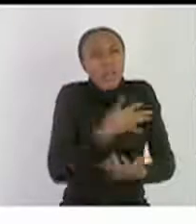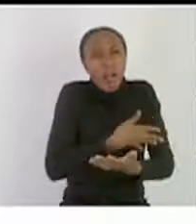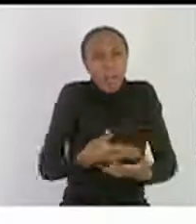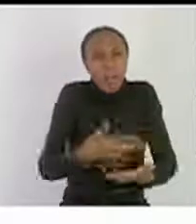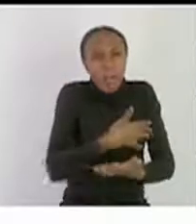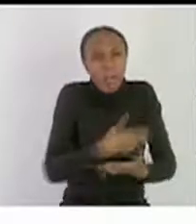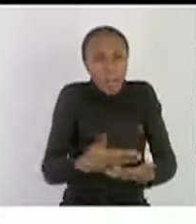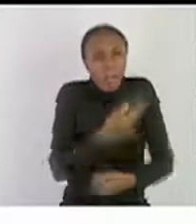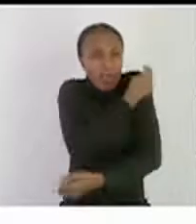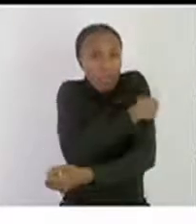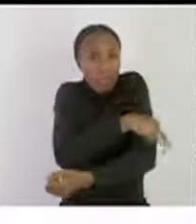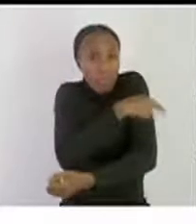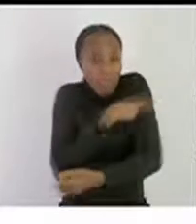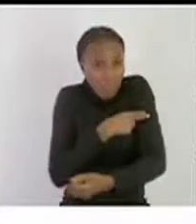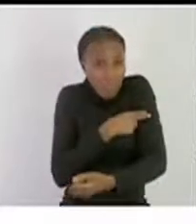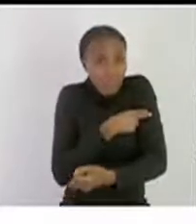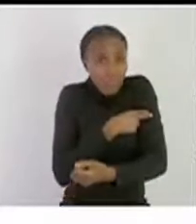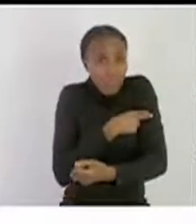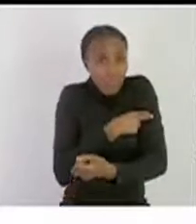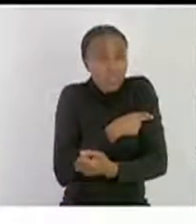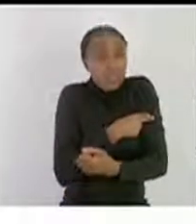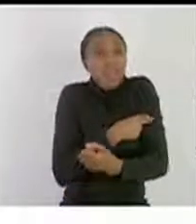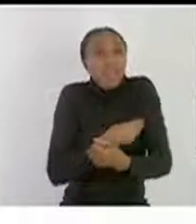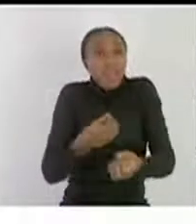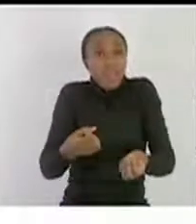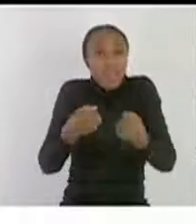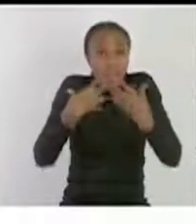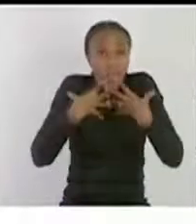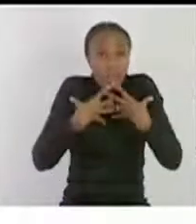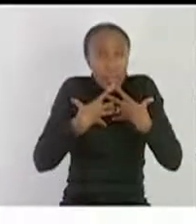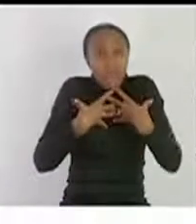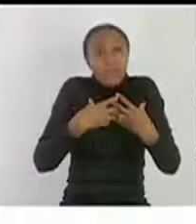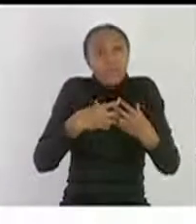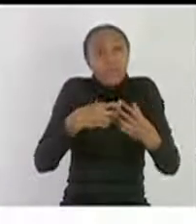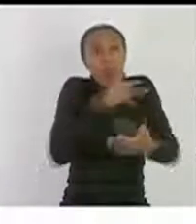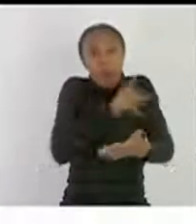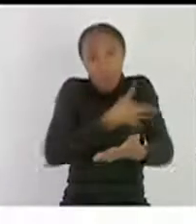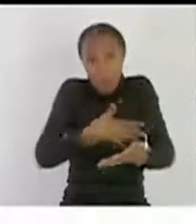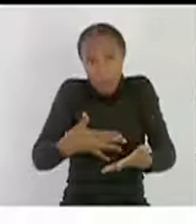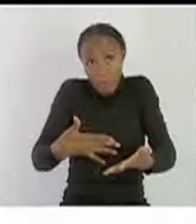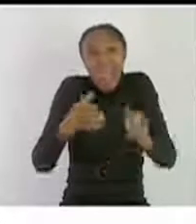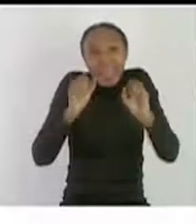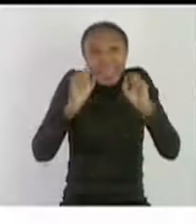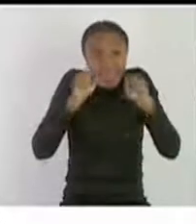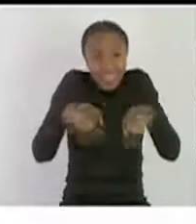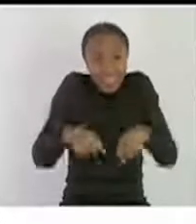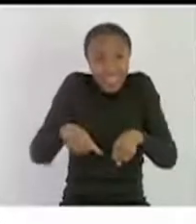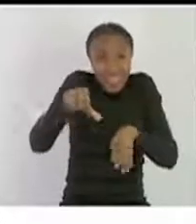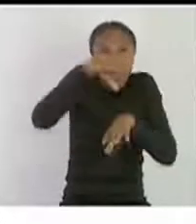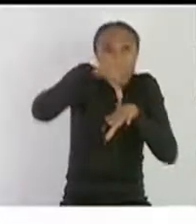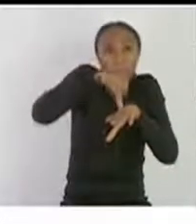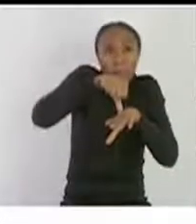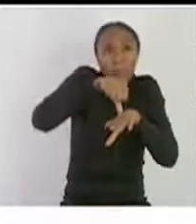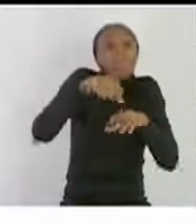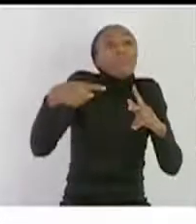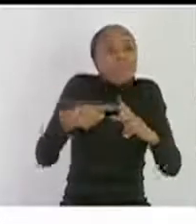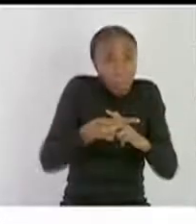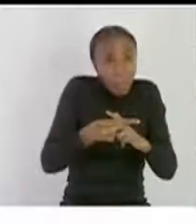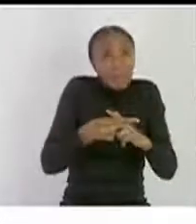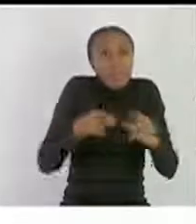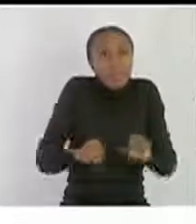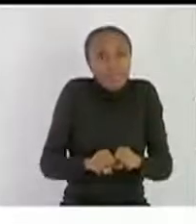that's when you go to the hospital and get new blood from somebody else. There you can get